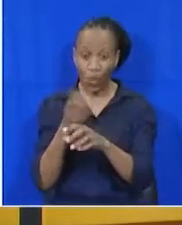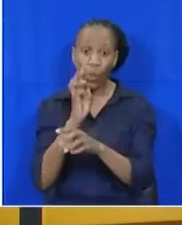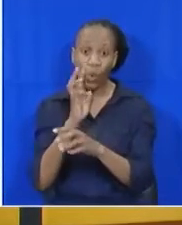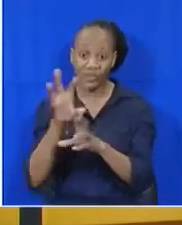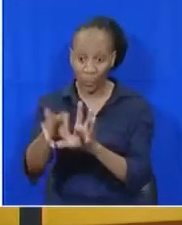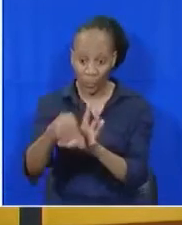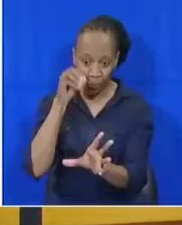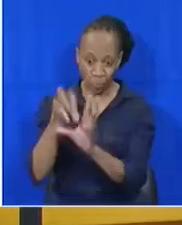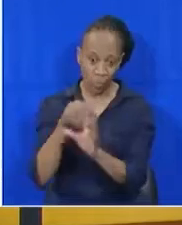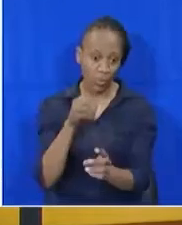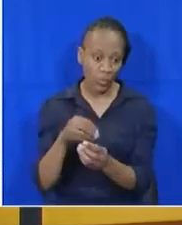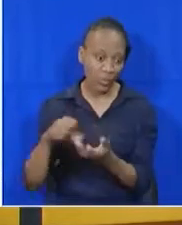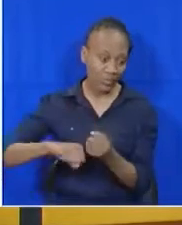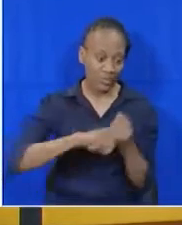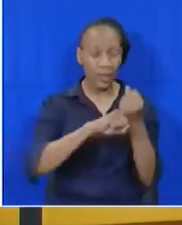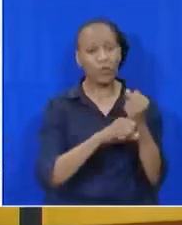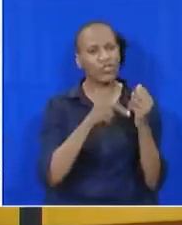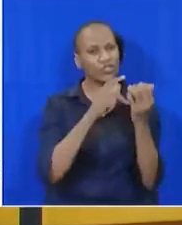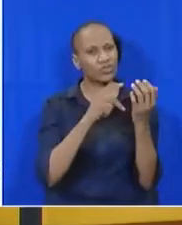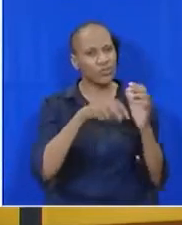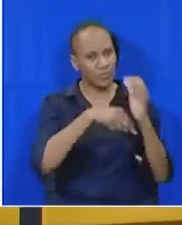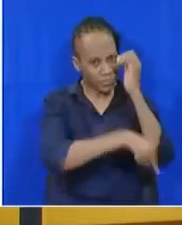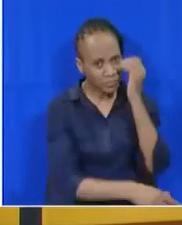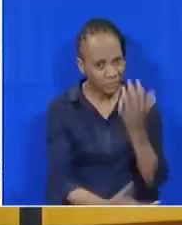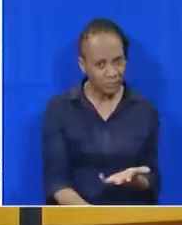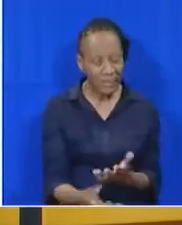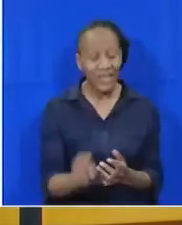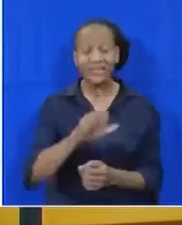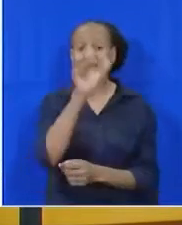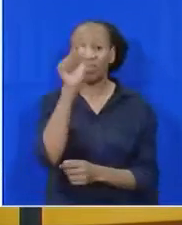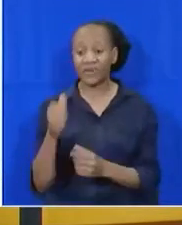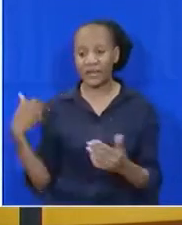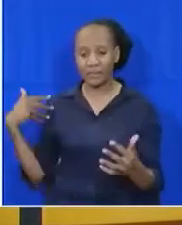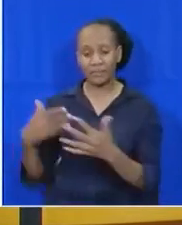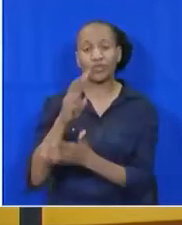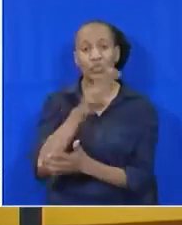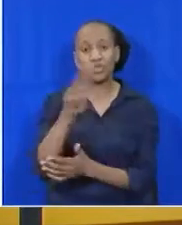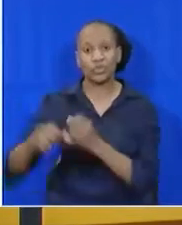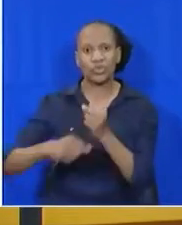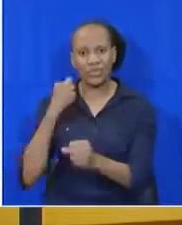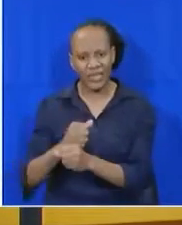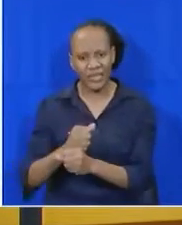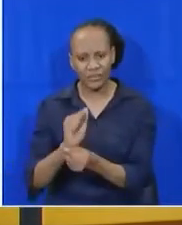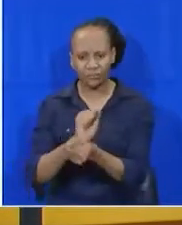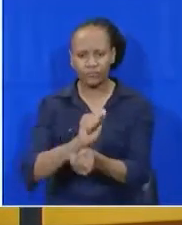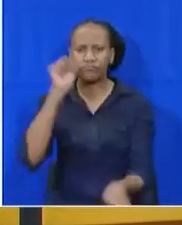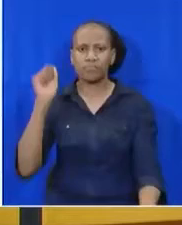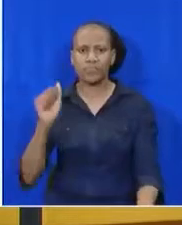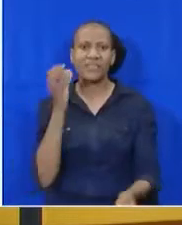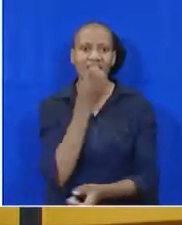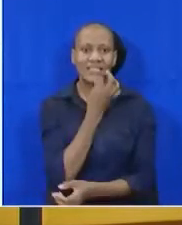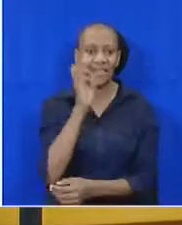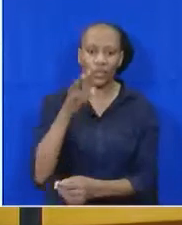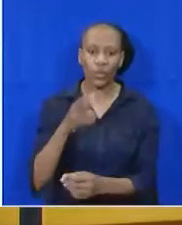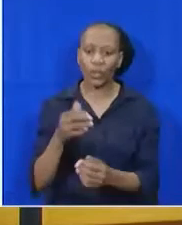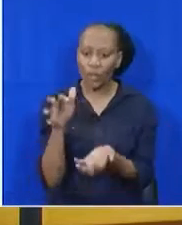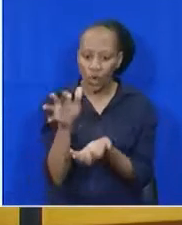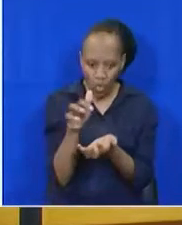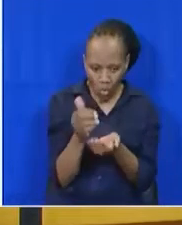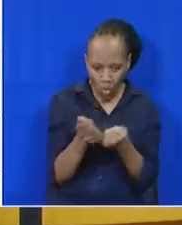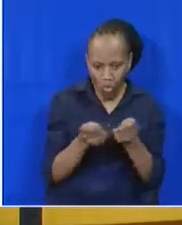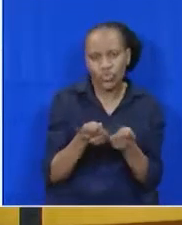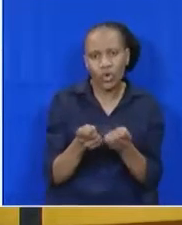South Africa has made no meaningful efforts over the past 22 years of democracy to increase our water storage